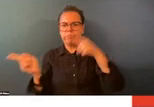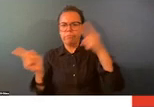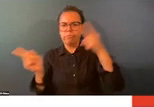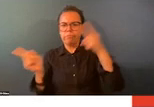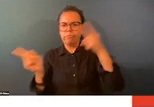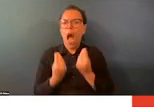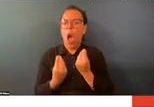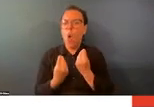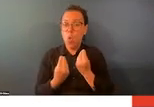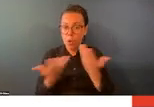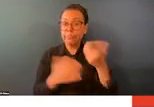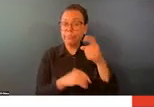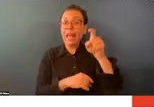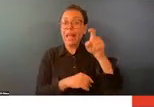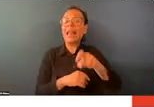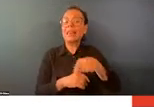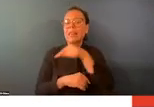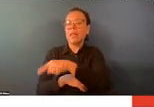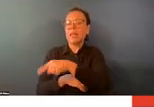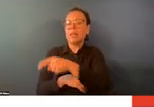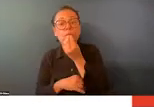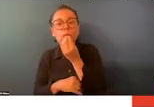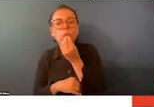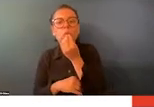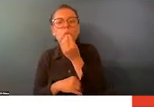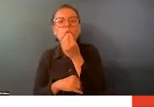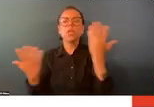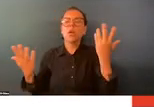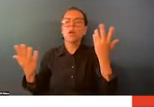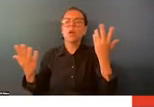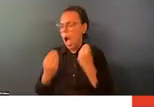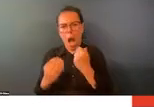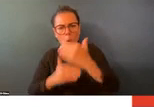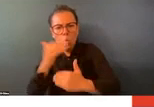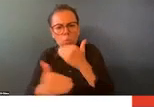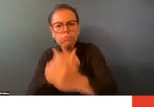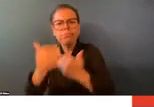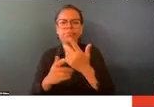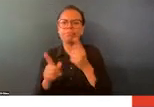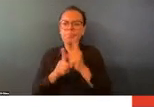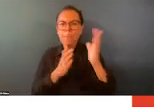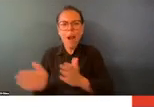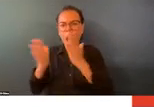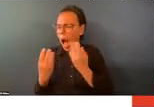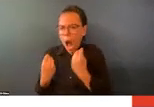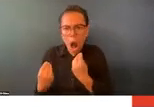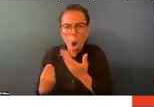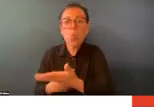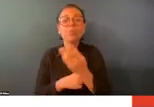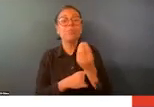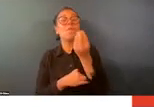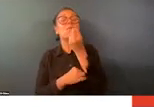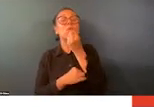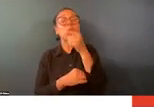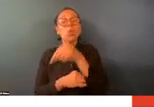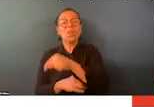social behavior change communication campaign promotes preparation and consumption of vitamin-rich local foods,